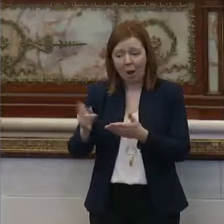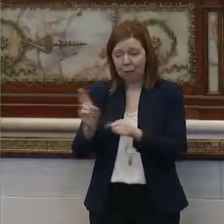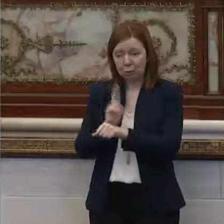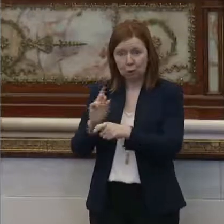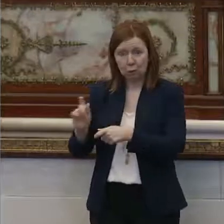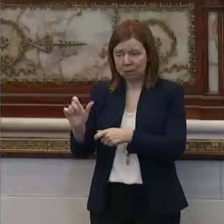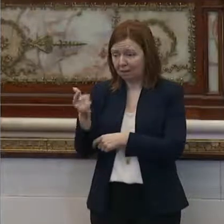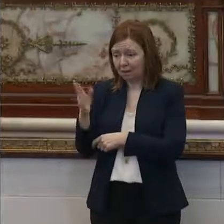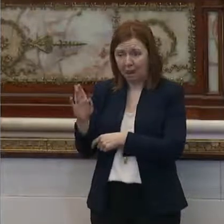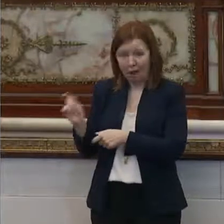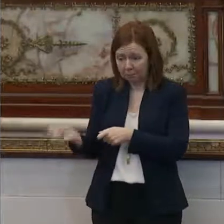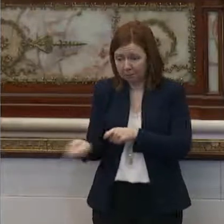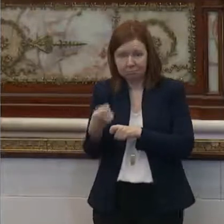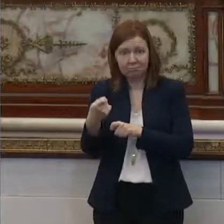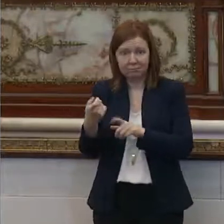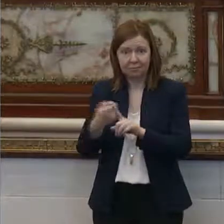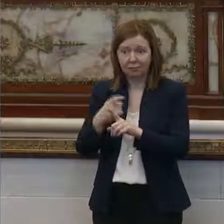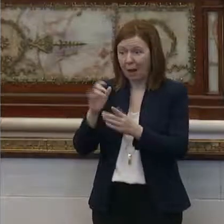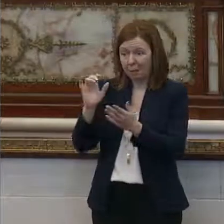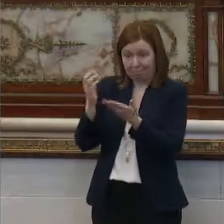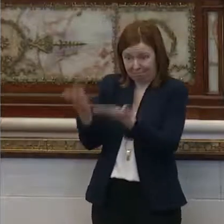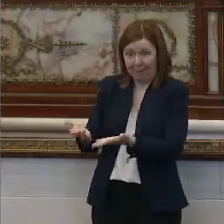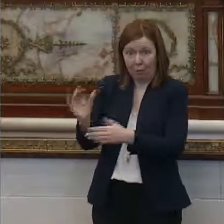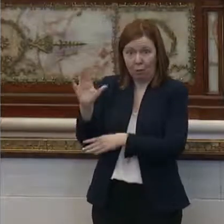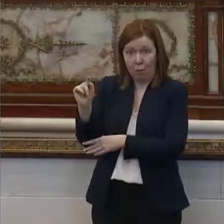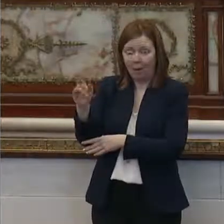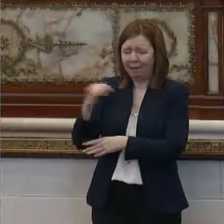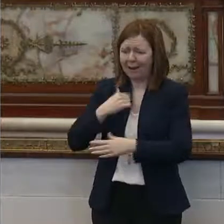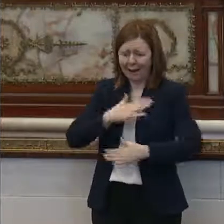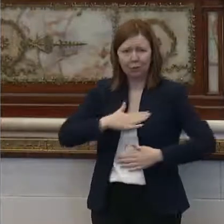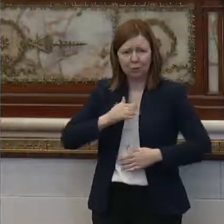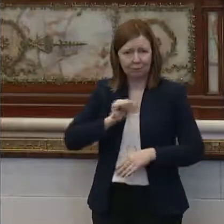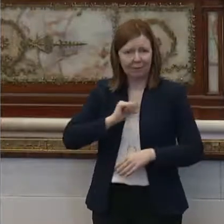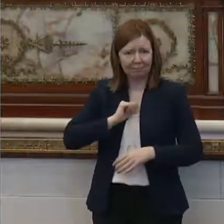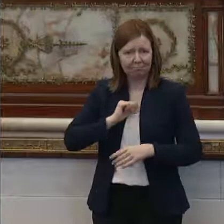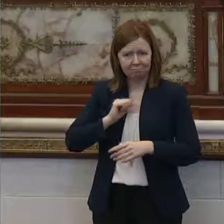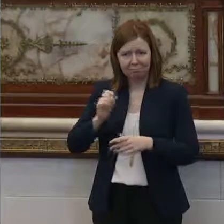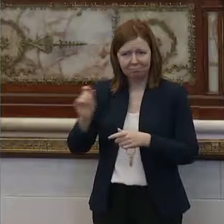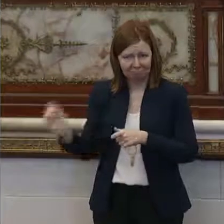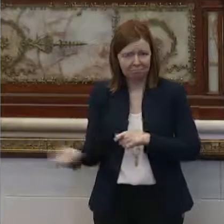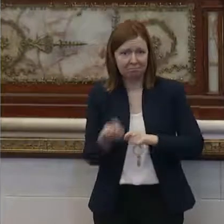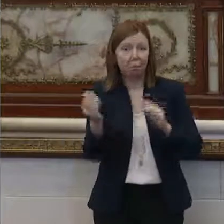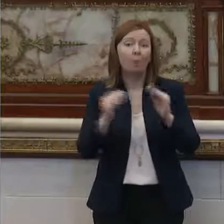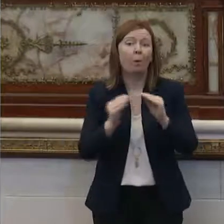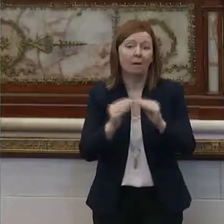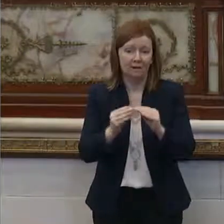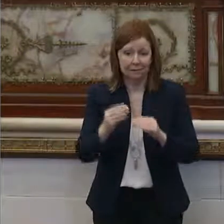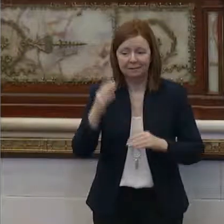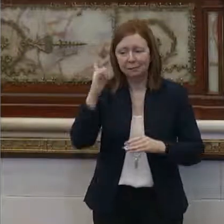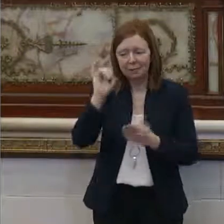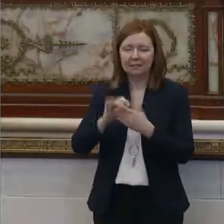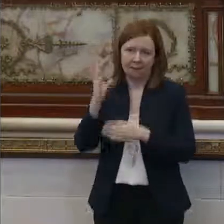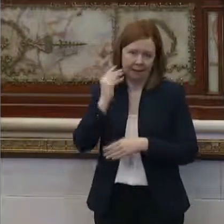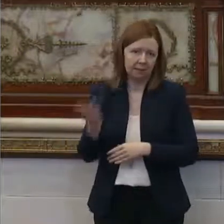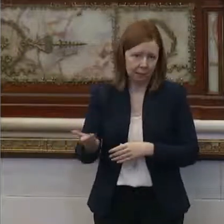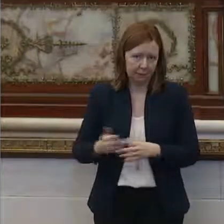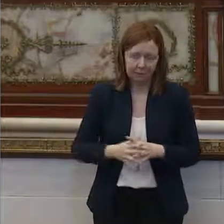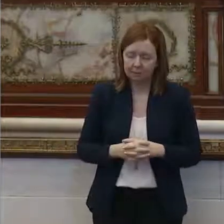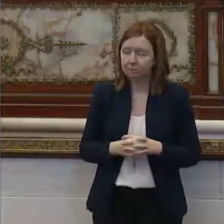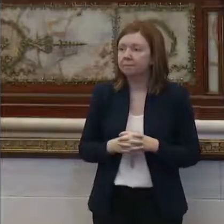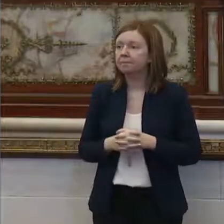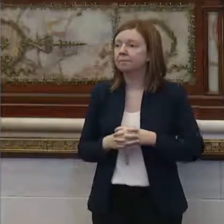of the center. And I enjoy the park more because of that experience.